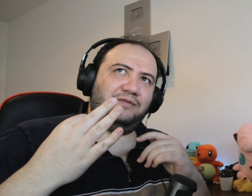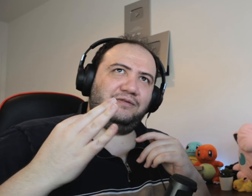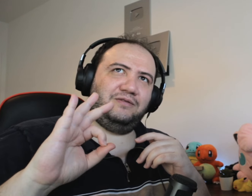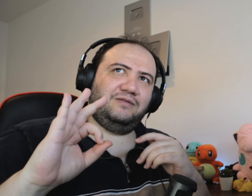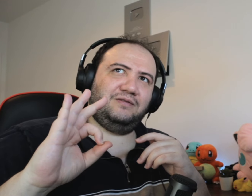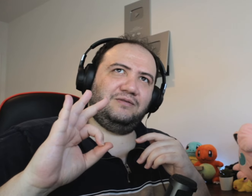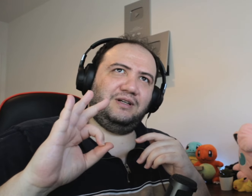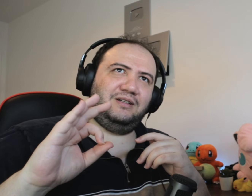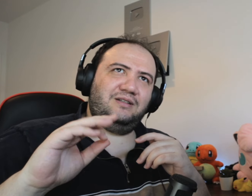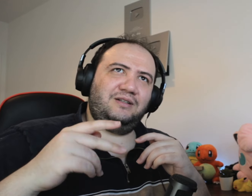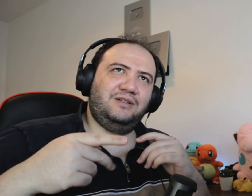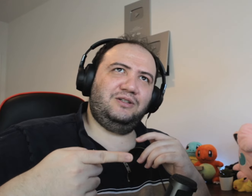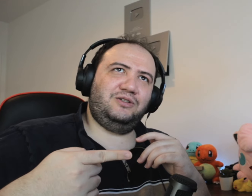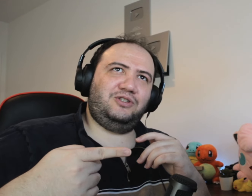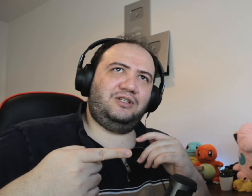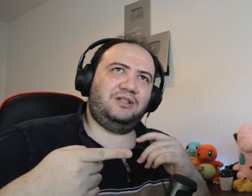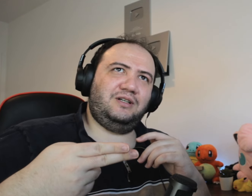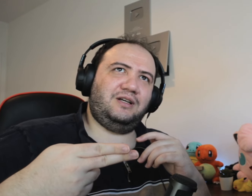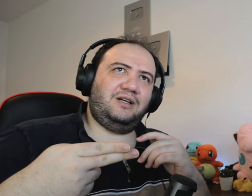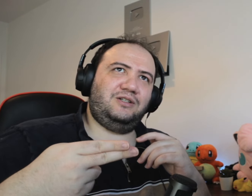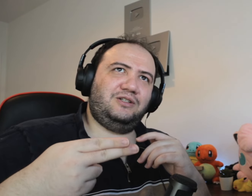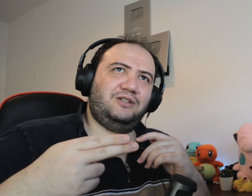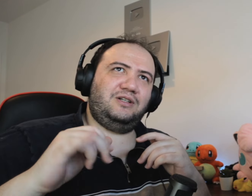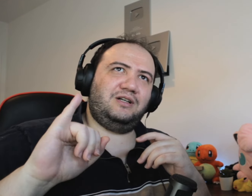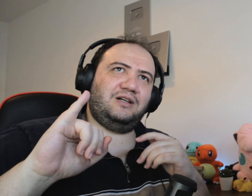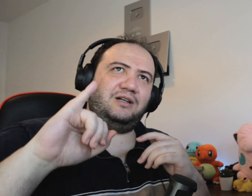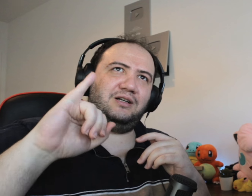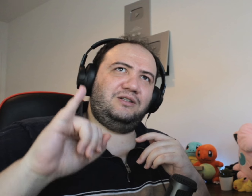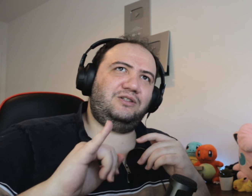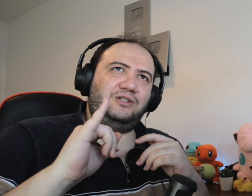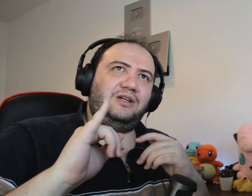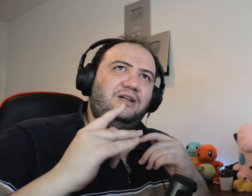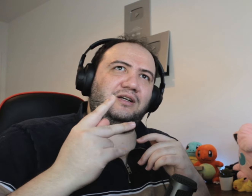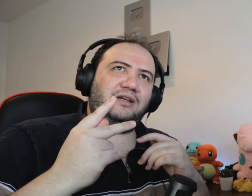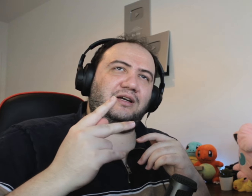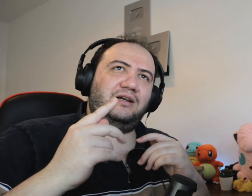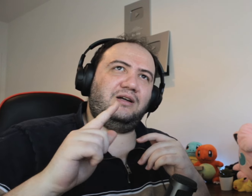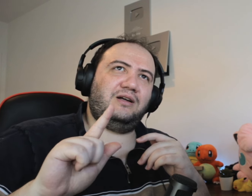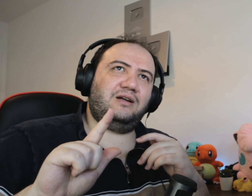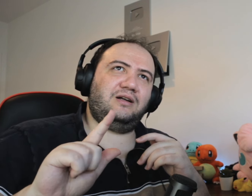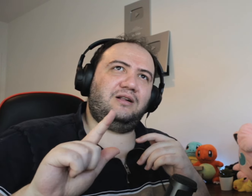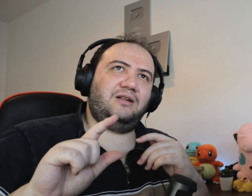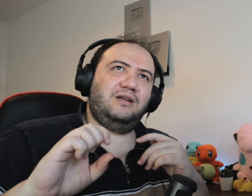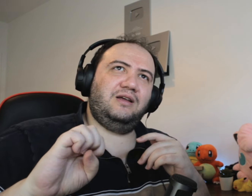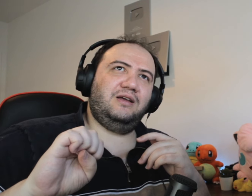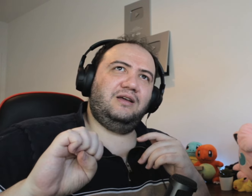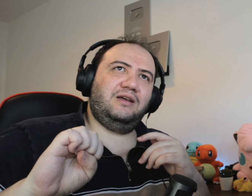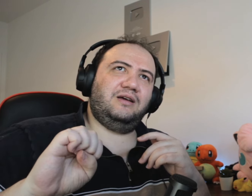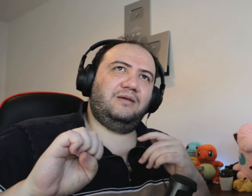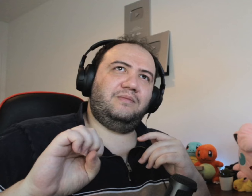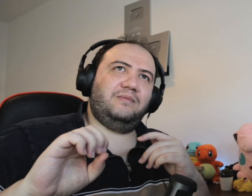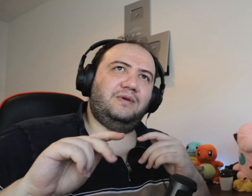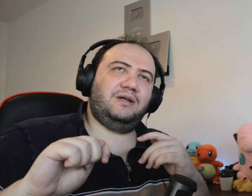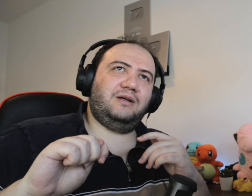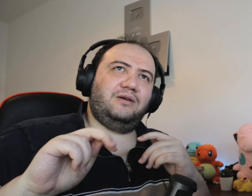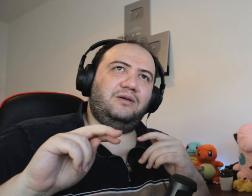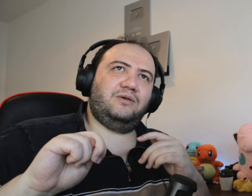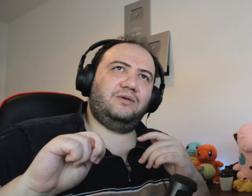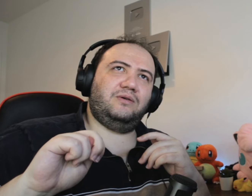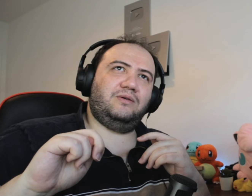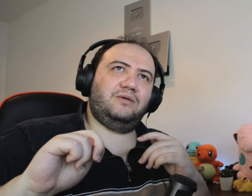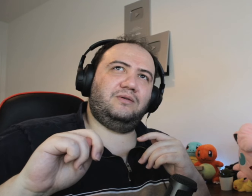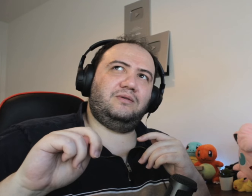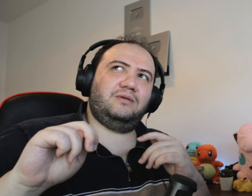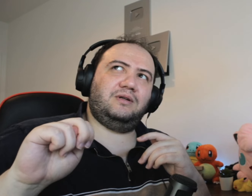F Right G H I J K L M 10